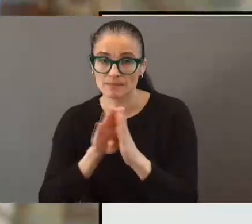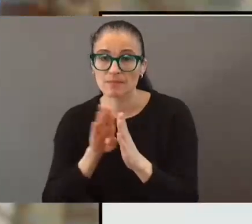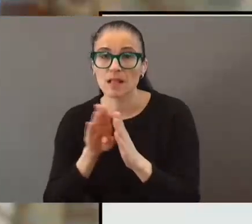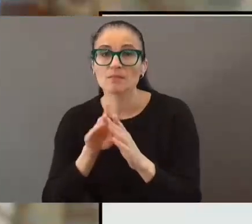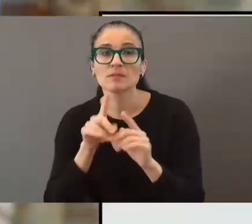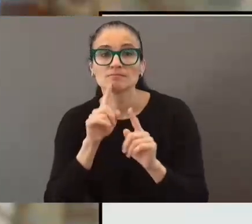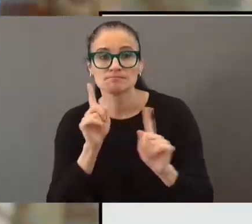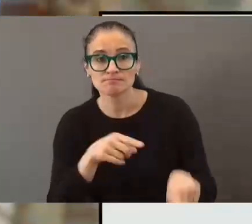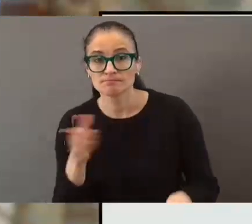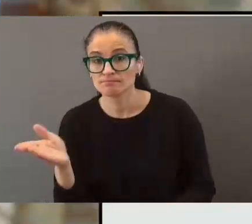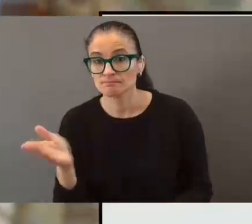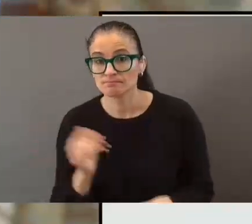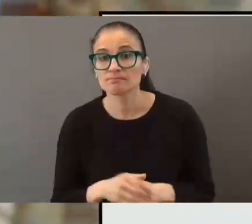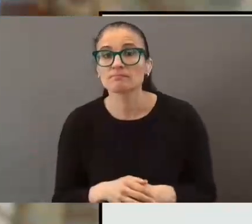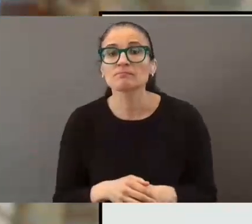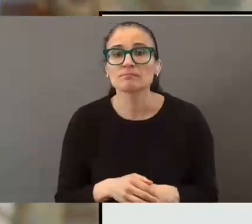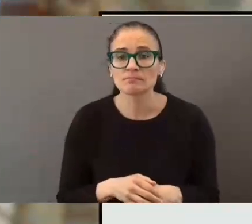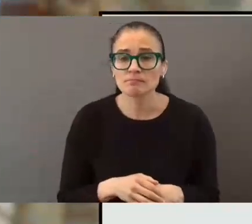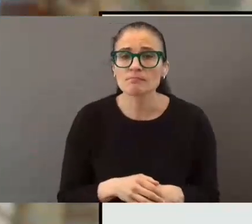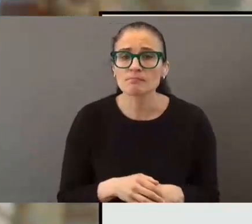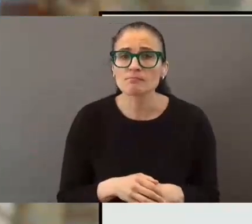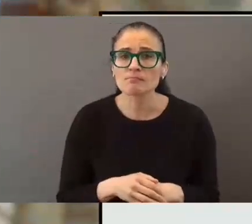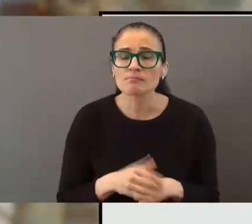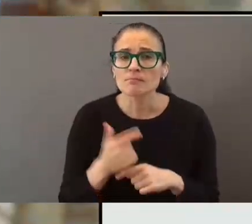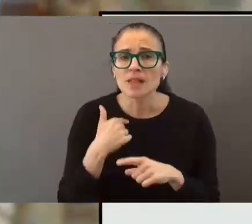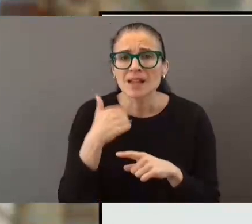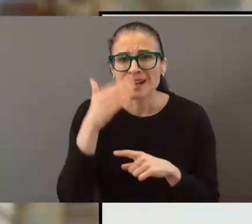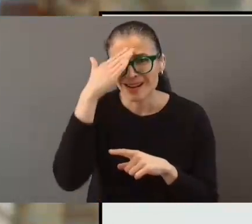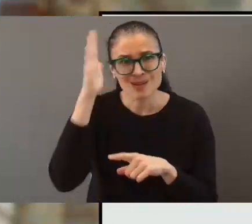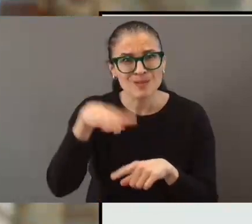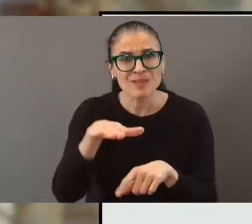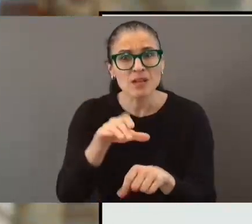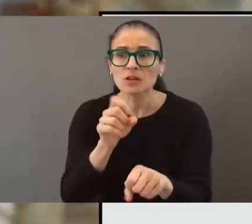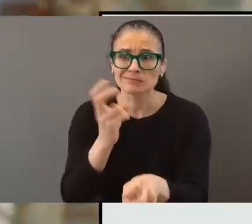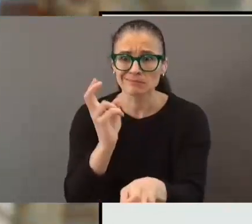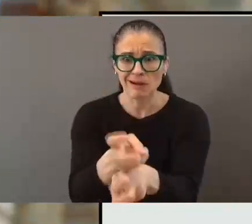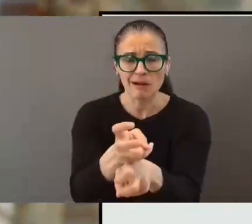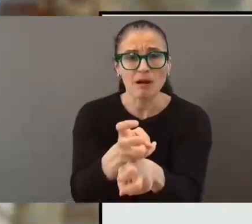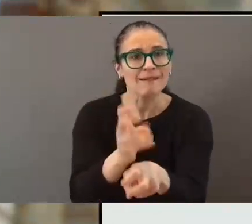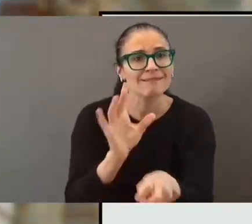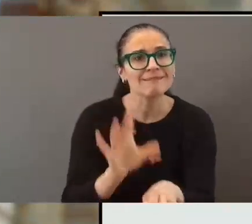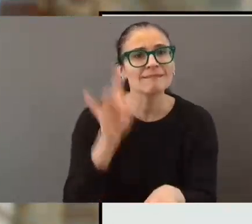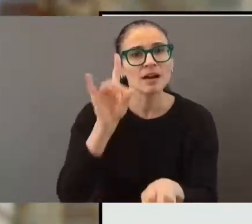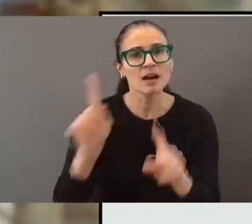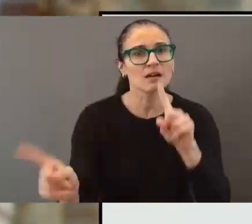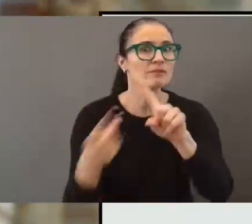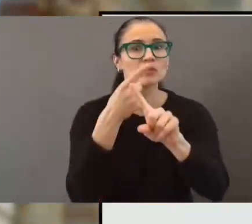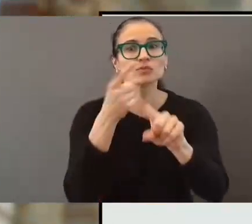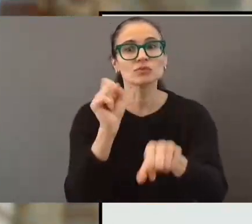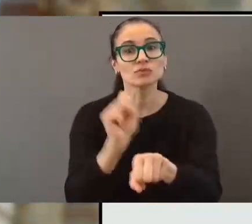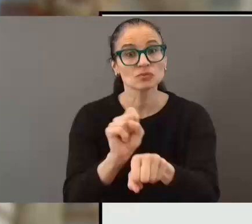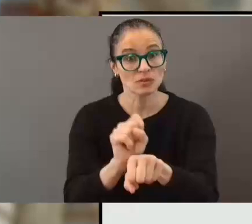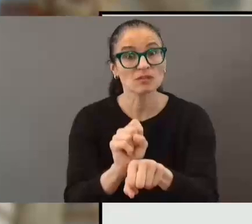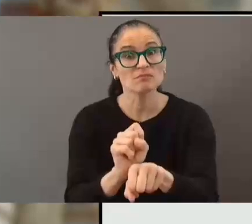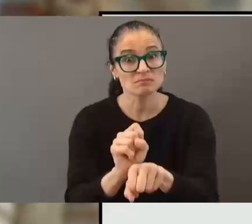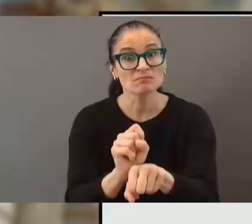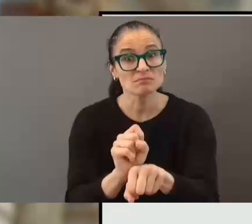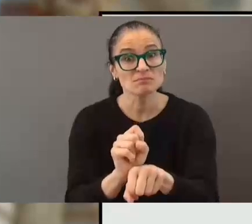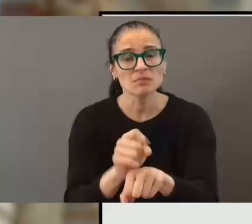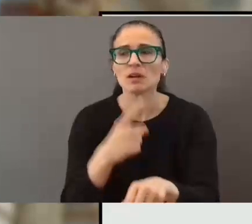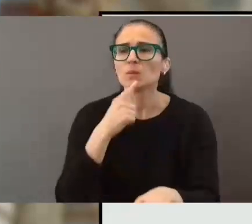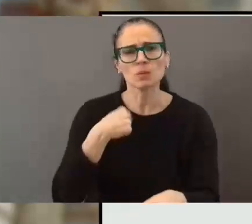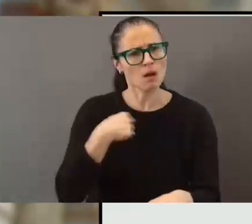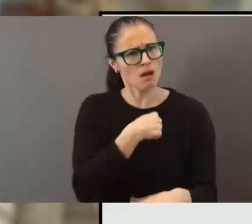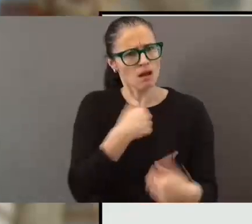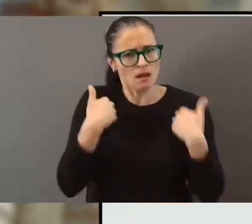to get that first job, that first opportunity, and we do have programs for youth wanting to access the job market. But it's also